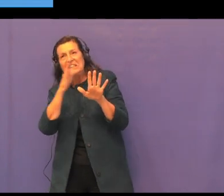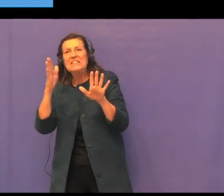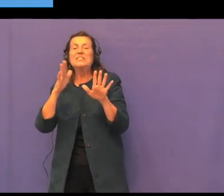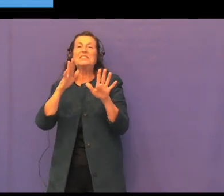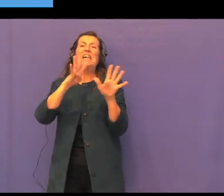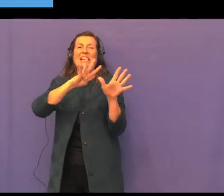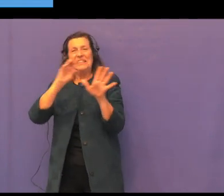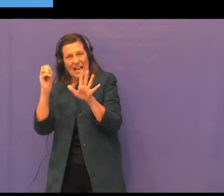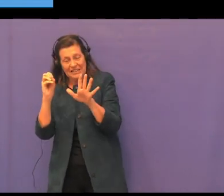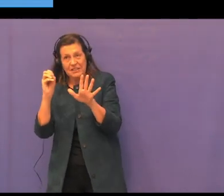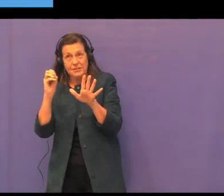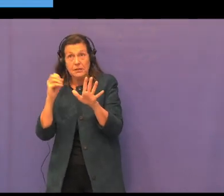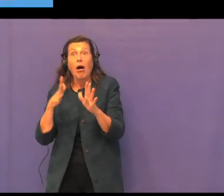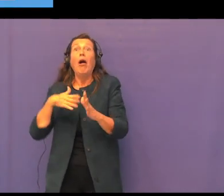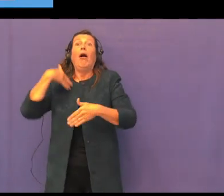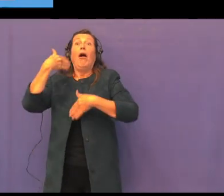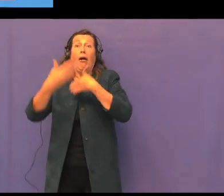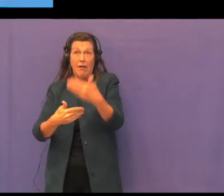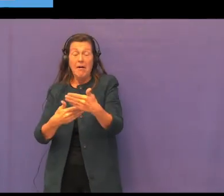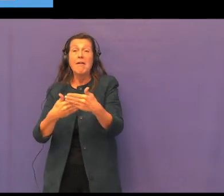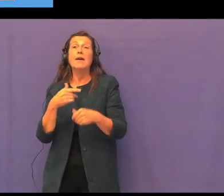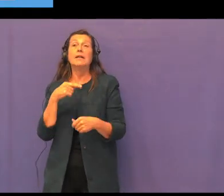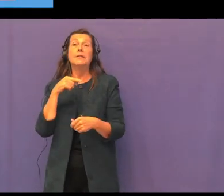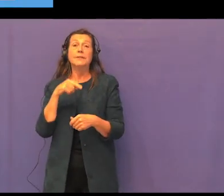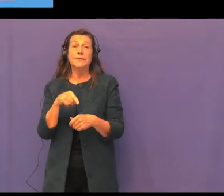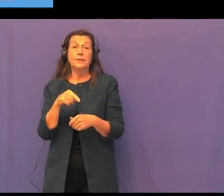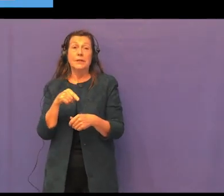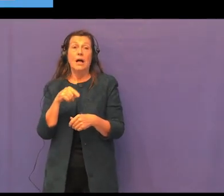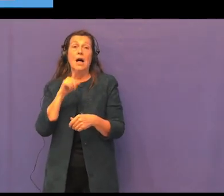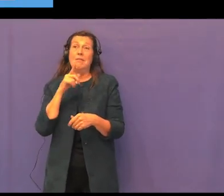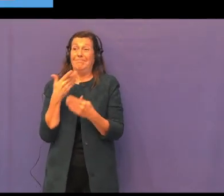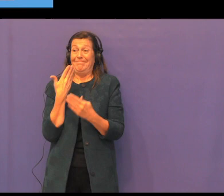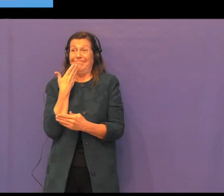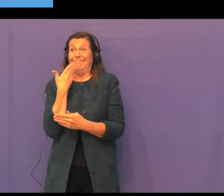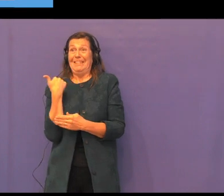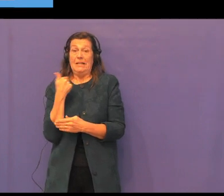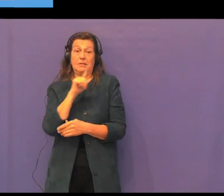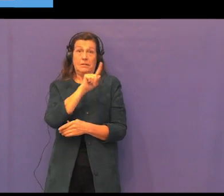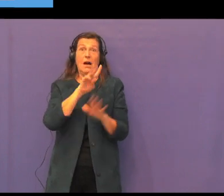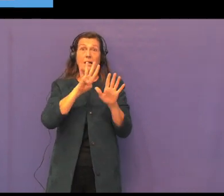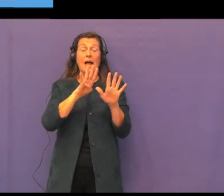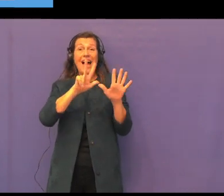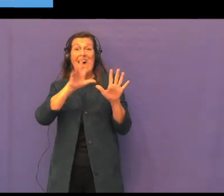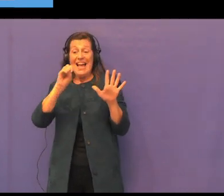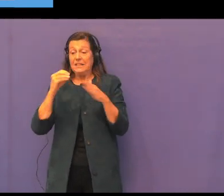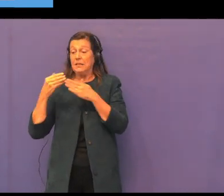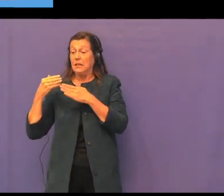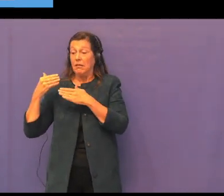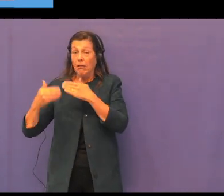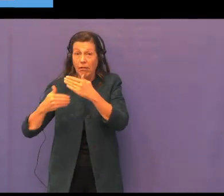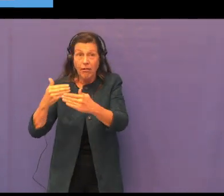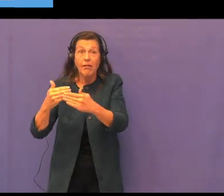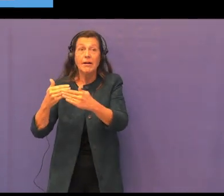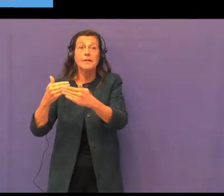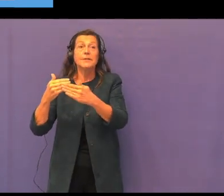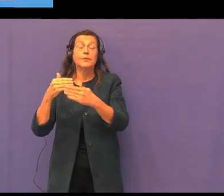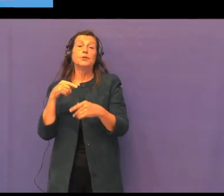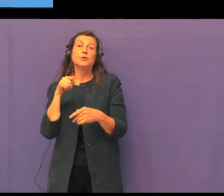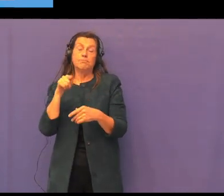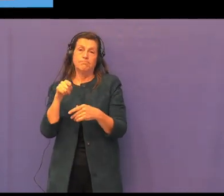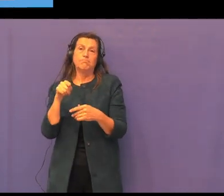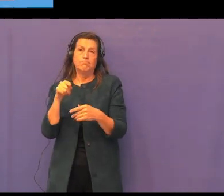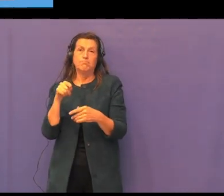late 80s onwards, with the fall of the Iron Wall, with the